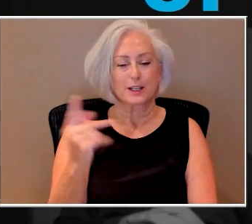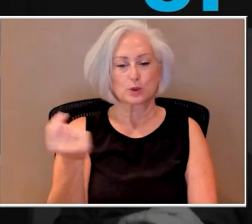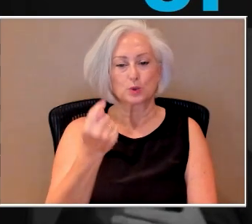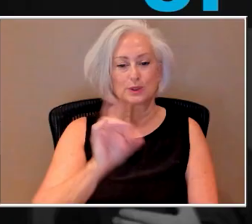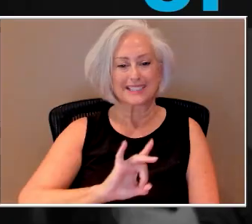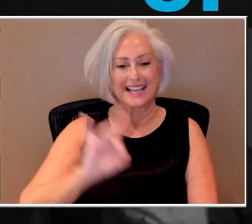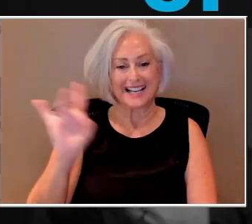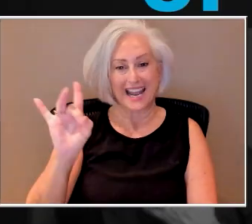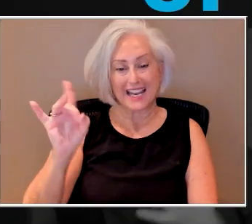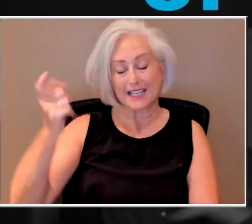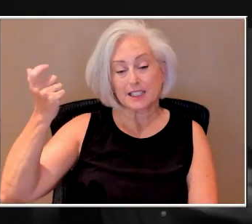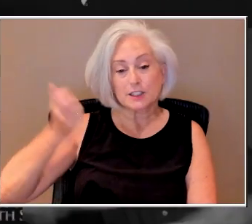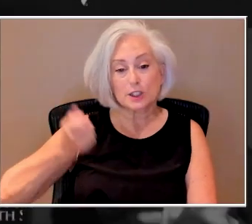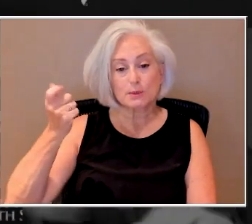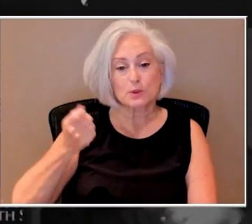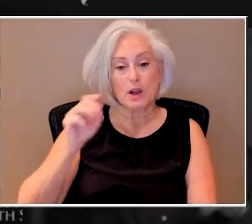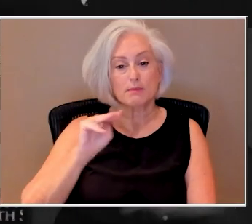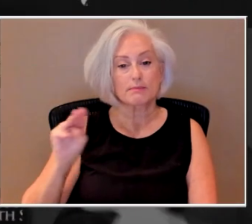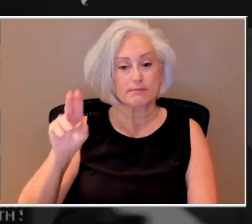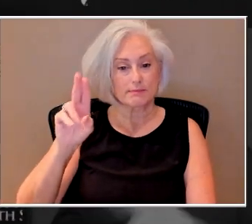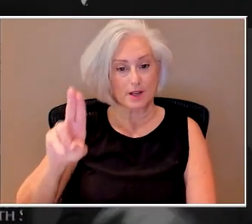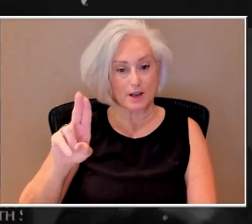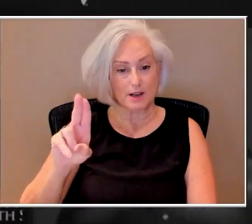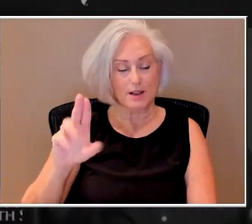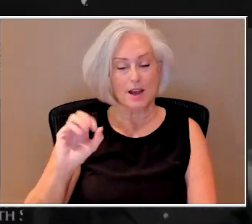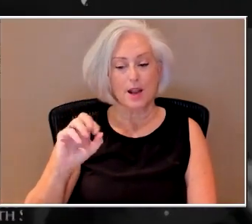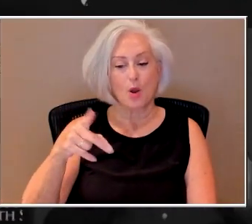Subscribe to our morning medical update and Open